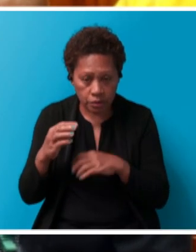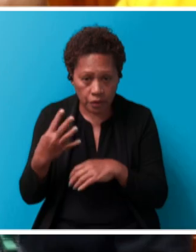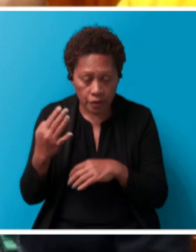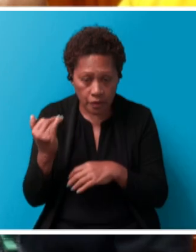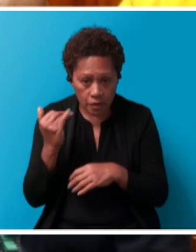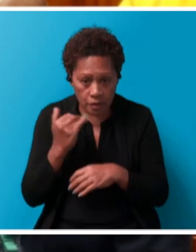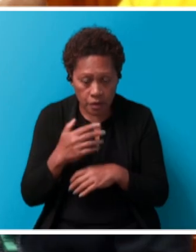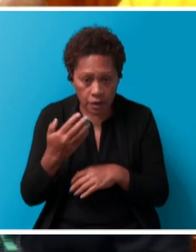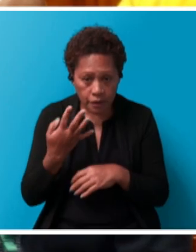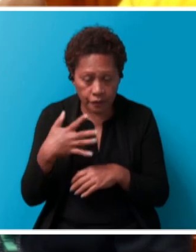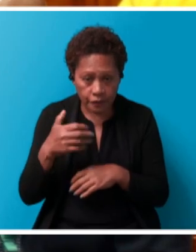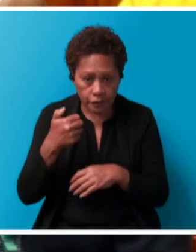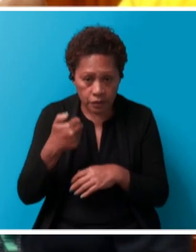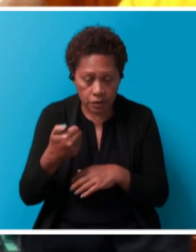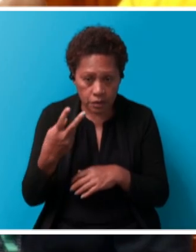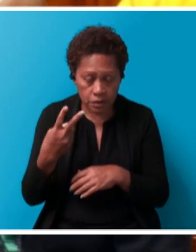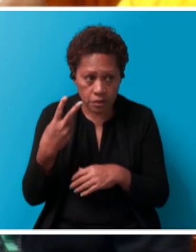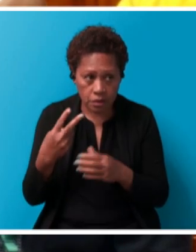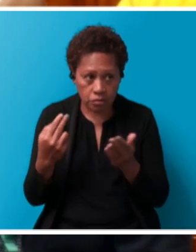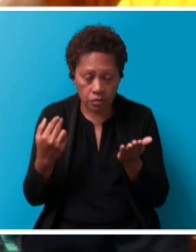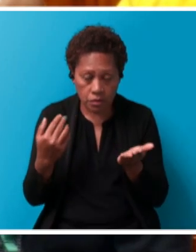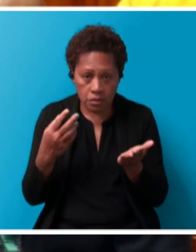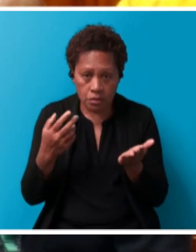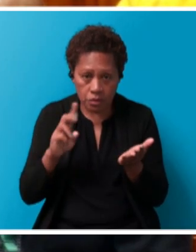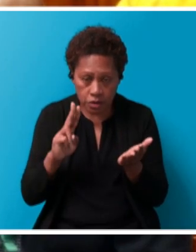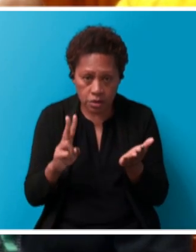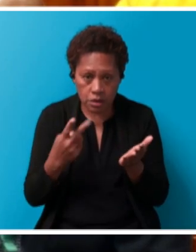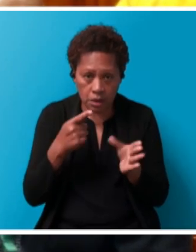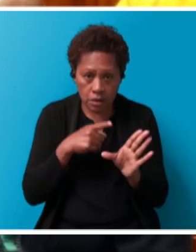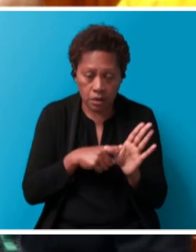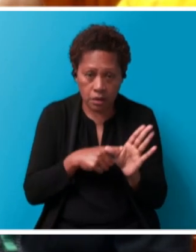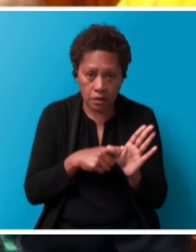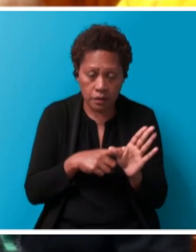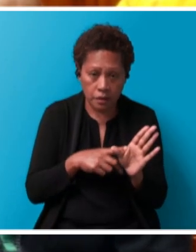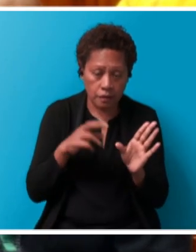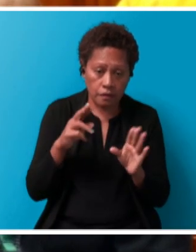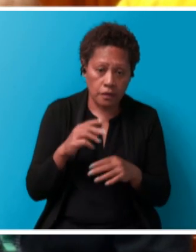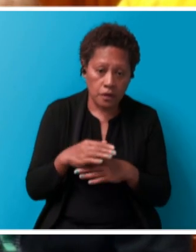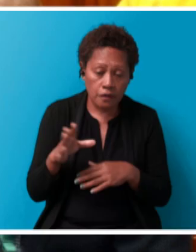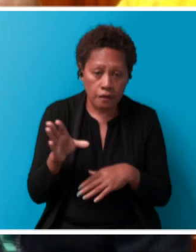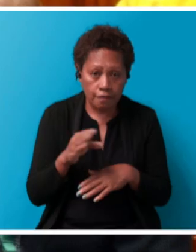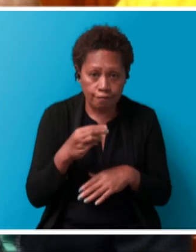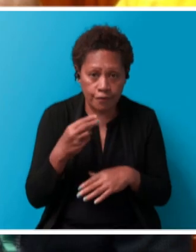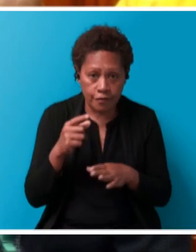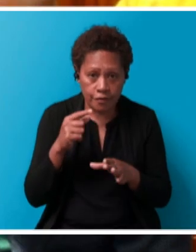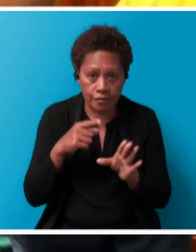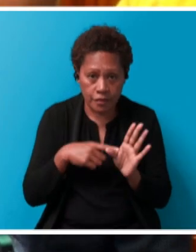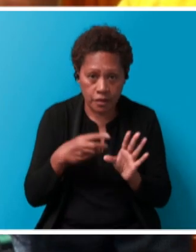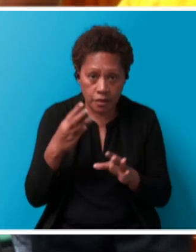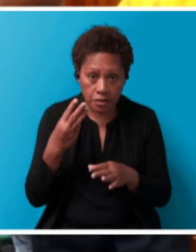year and 287,000 in the second year. From year 3 onwards, the STACI is expected to